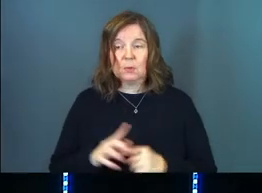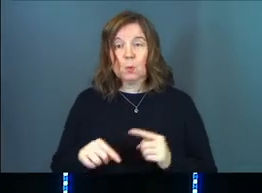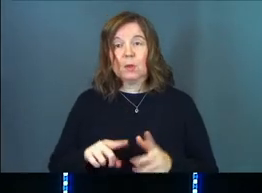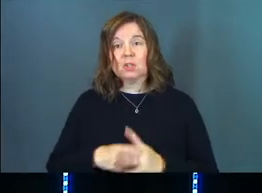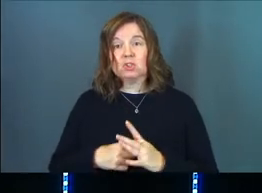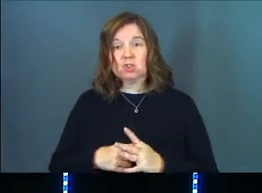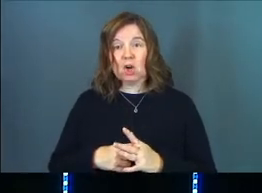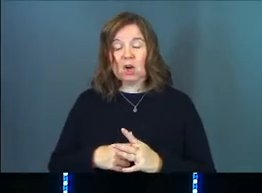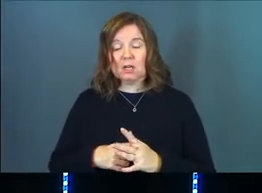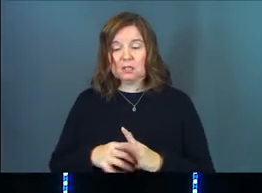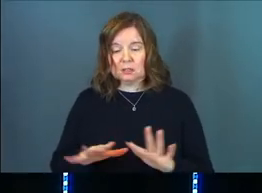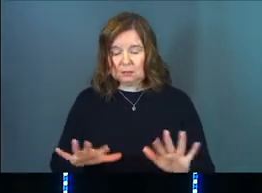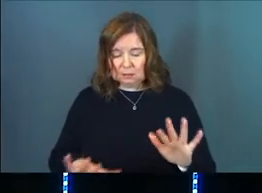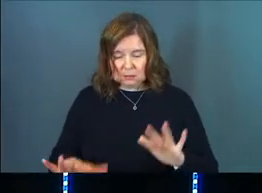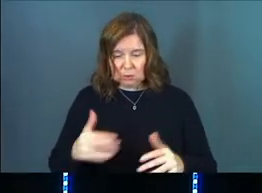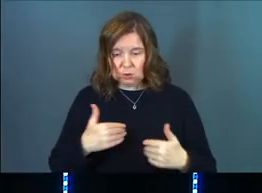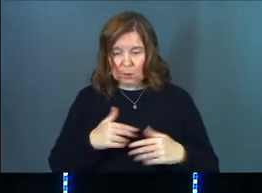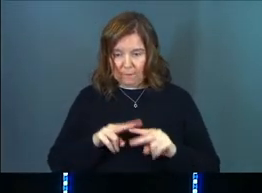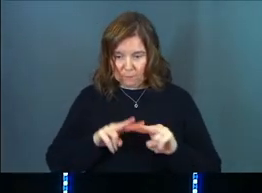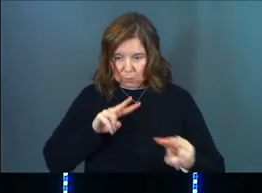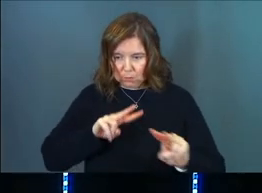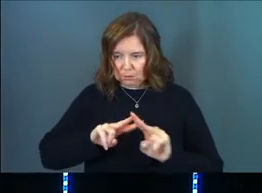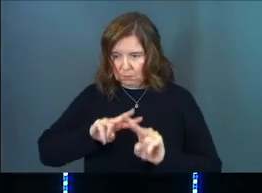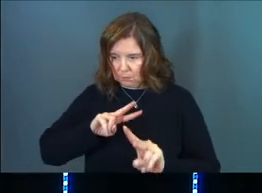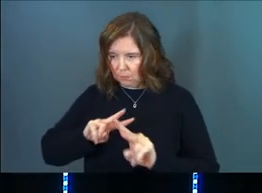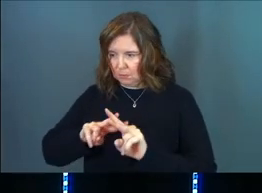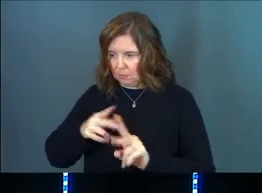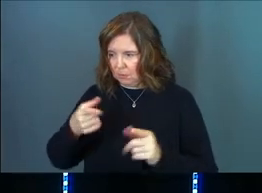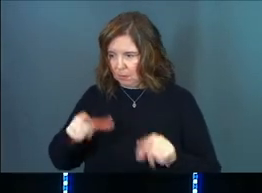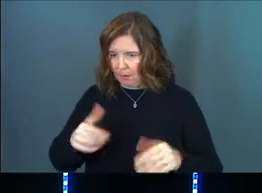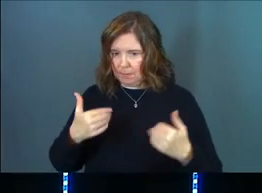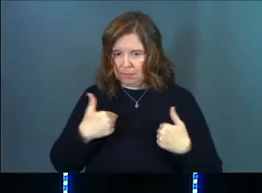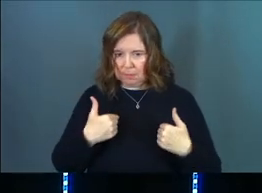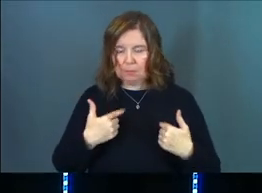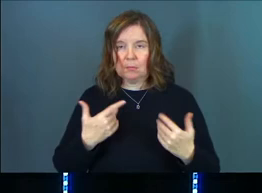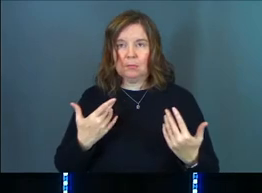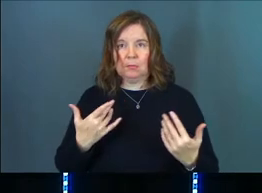When they started to pick up the pieces enough to have funerals at that time,